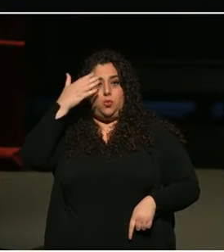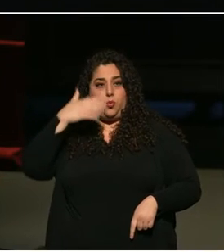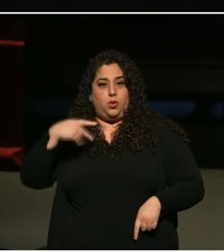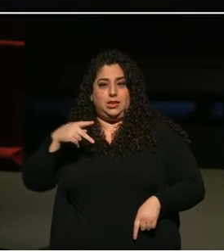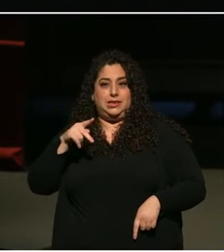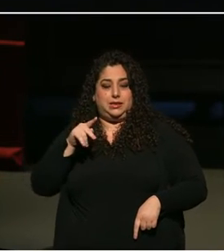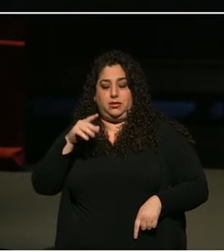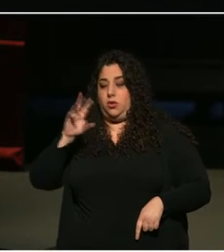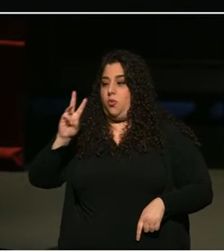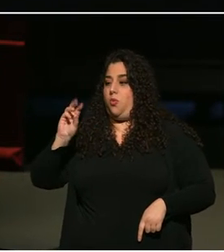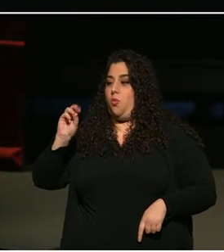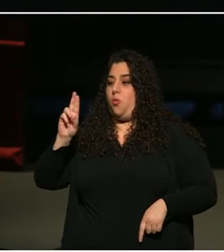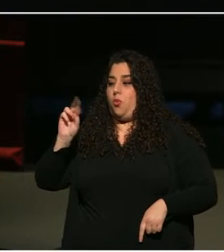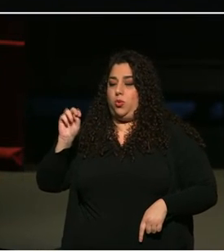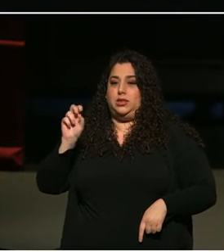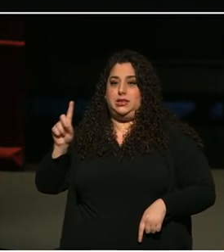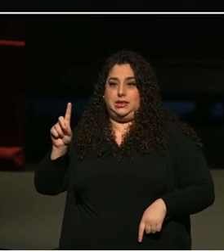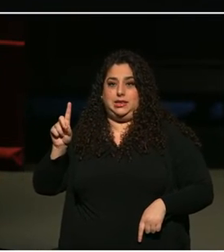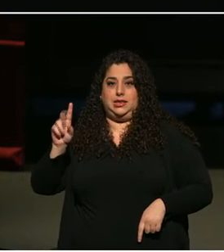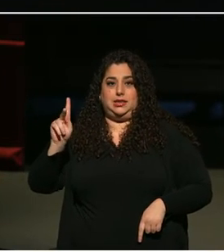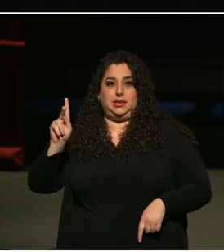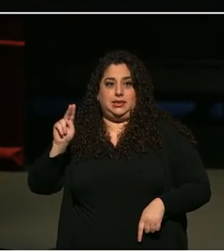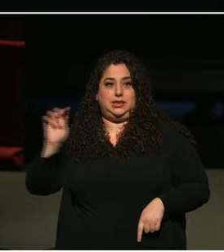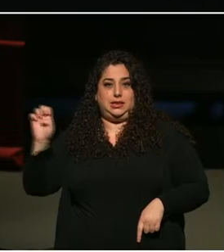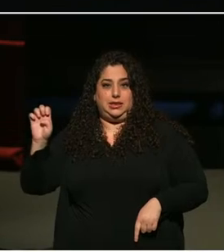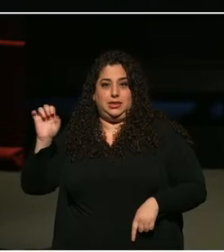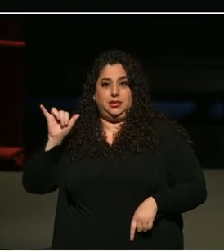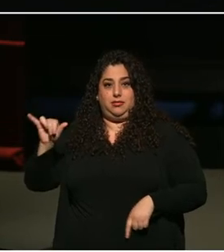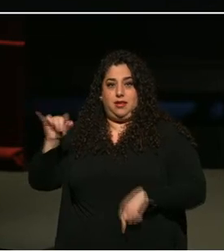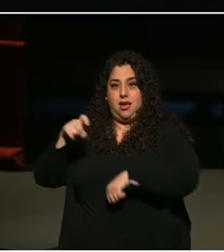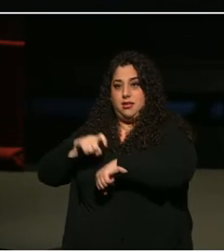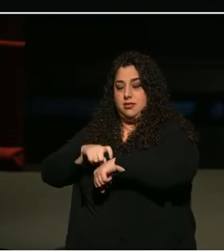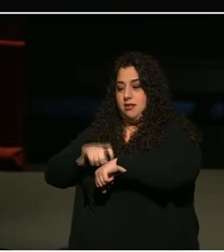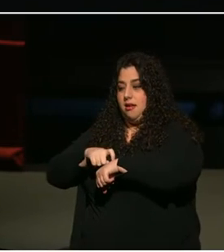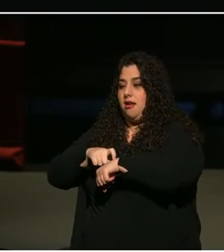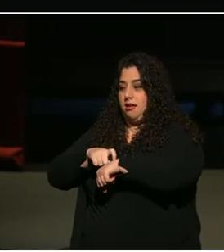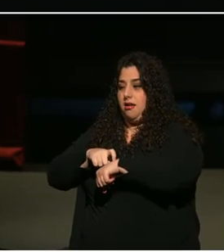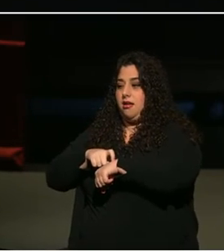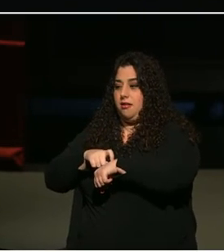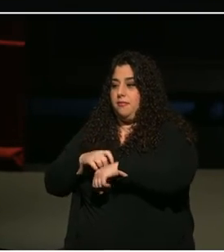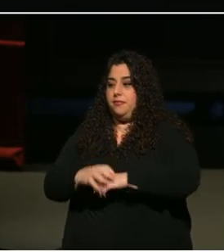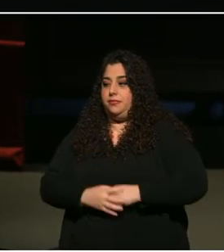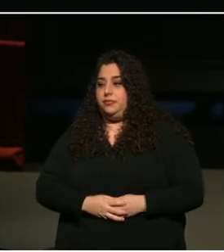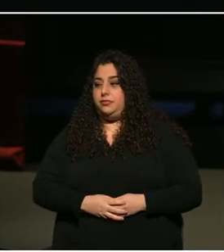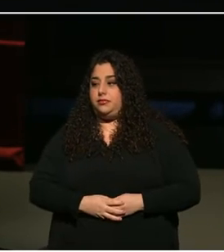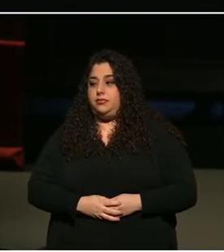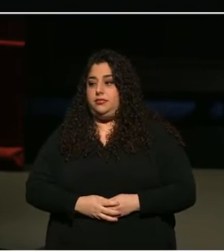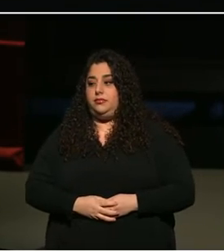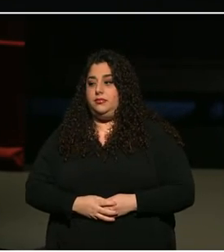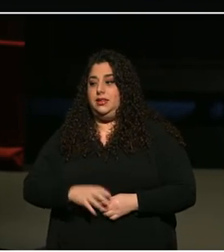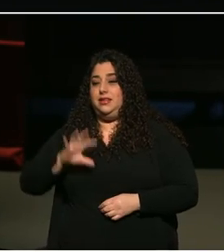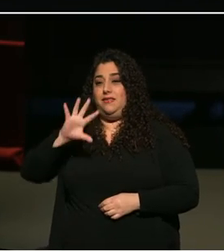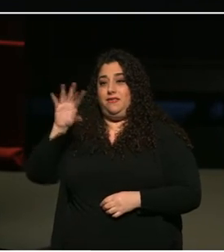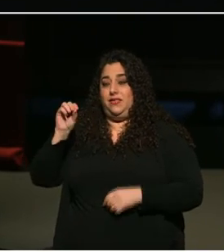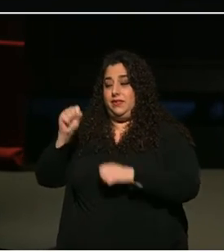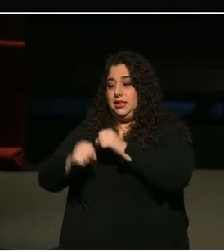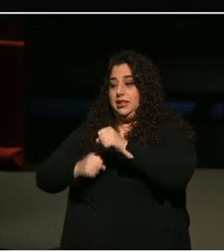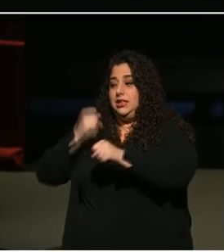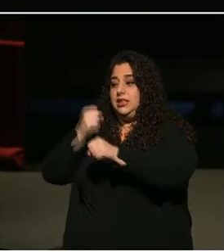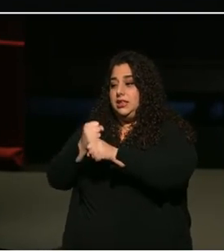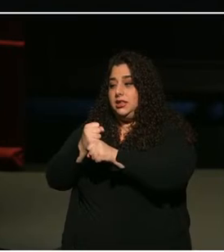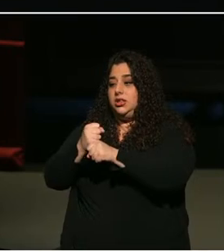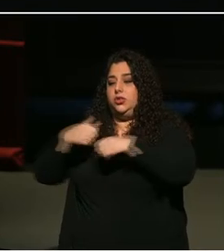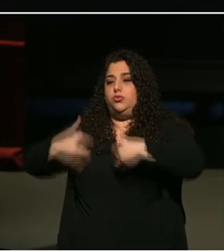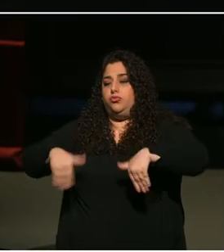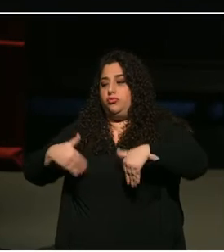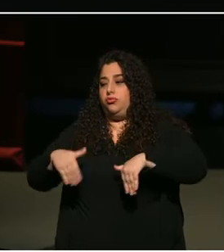and harassed, and discriminated against for the last 50 years. As most of you know, the Academy issued a